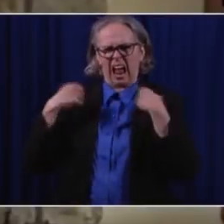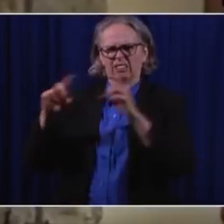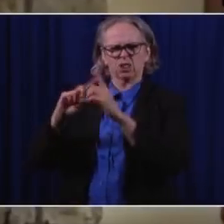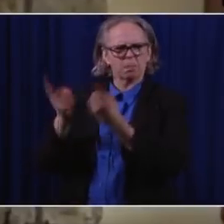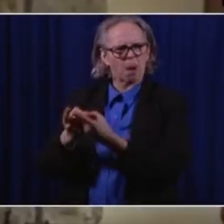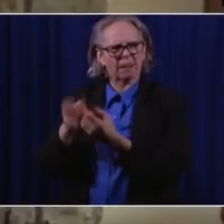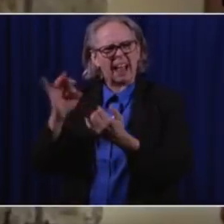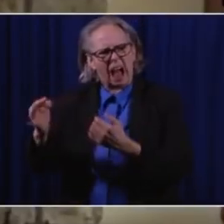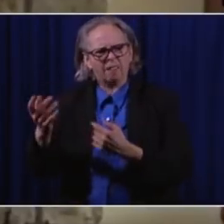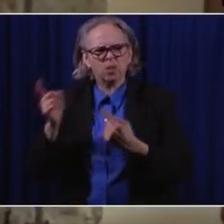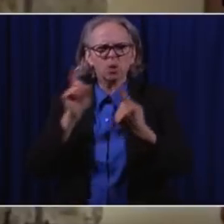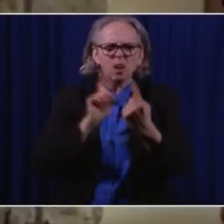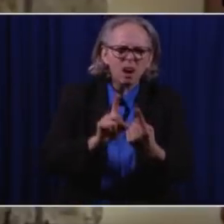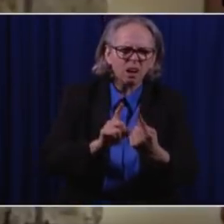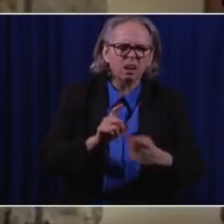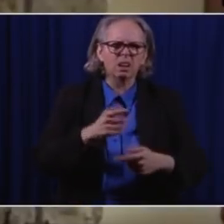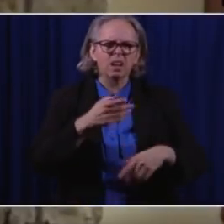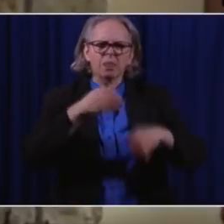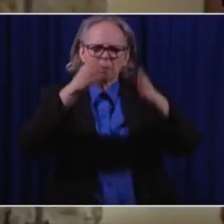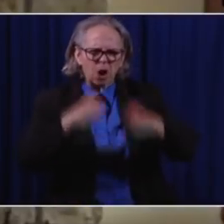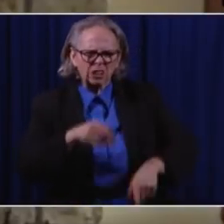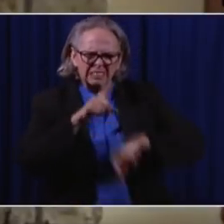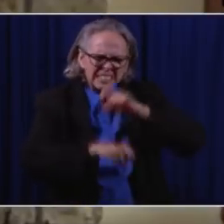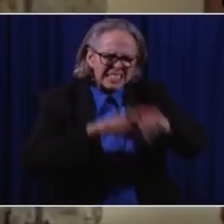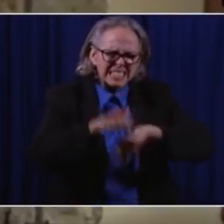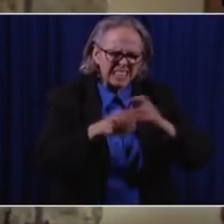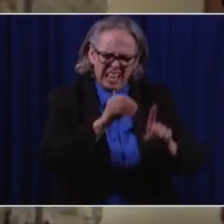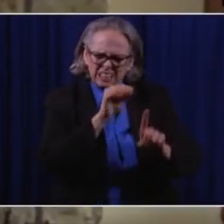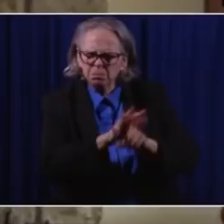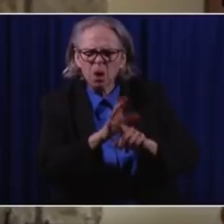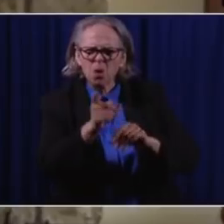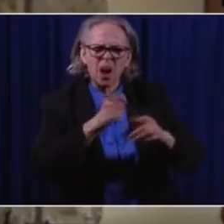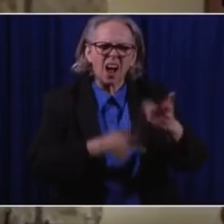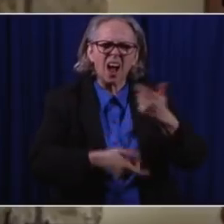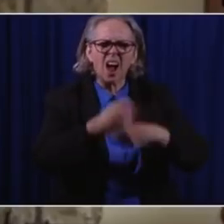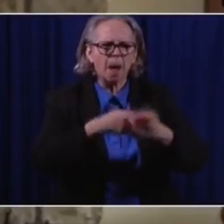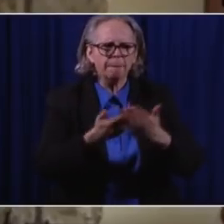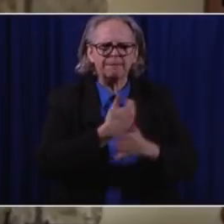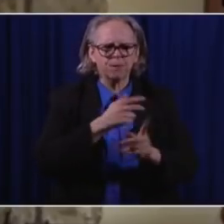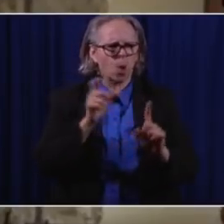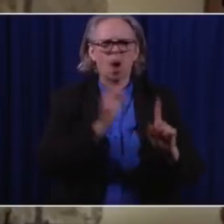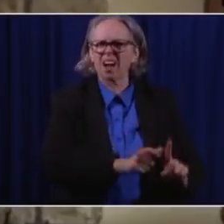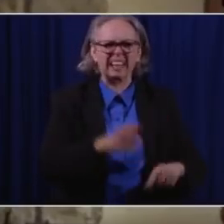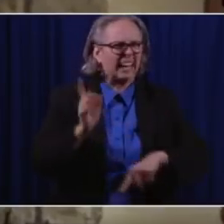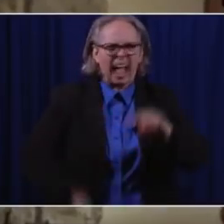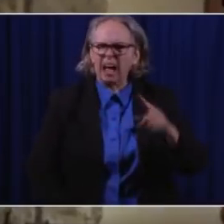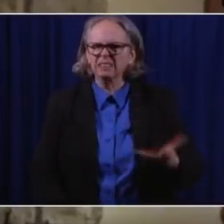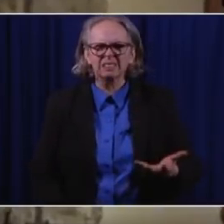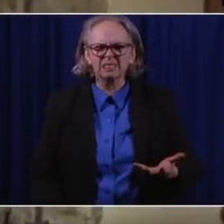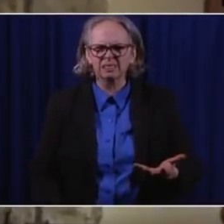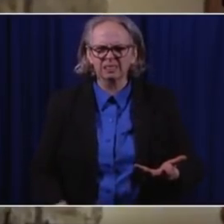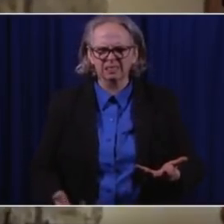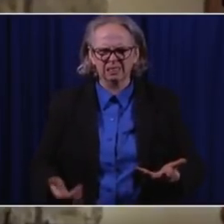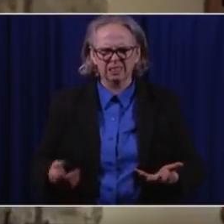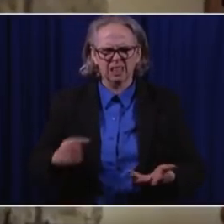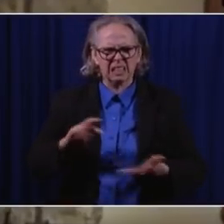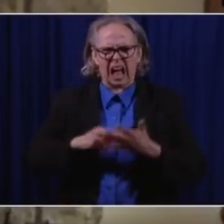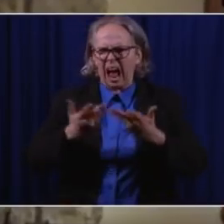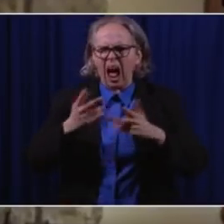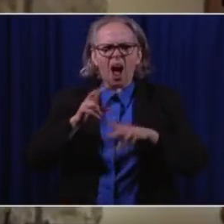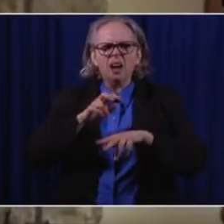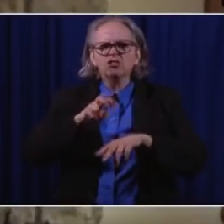This would be devastating. These people would be free to shop in our stores. They would be free to eat in our